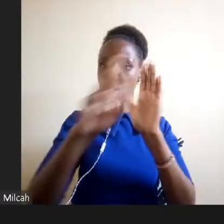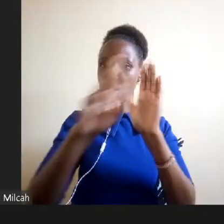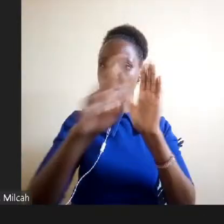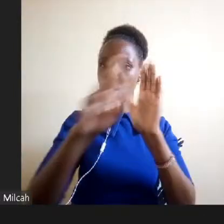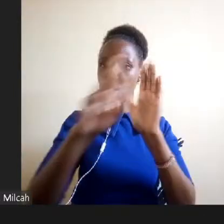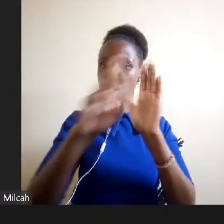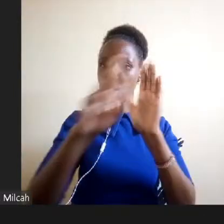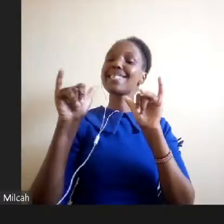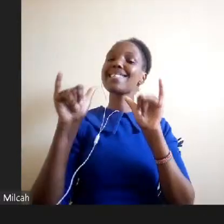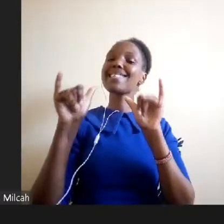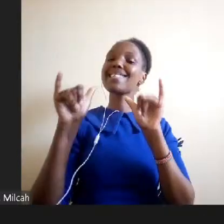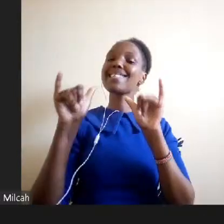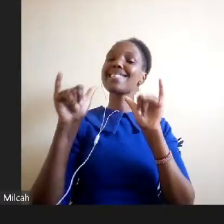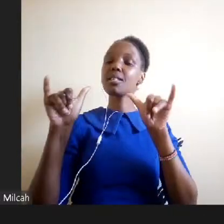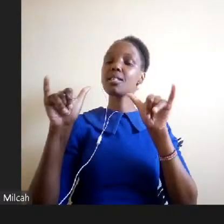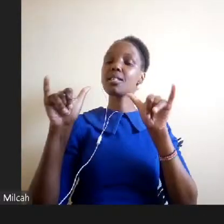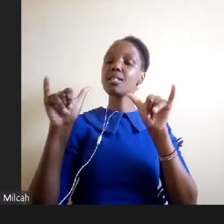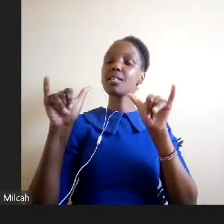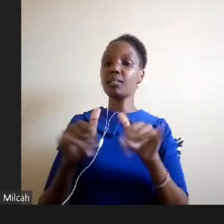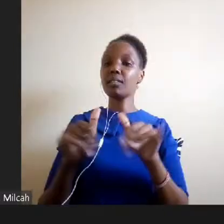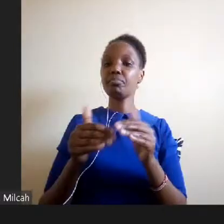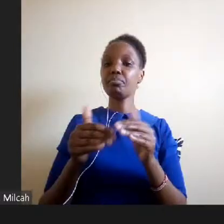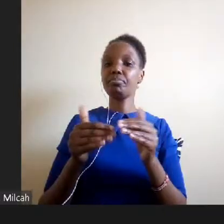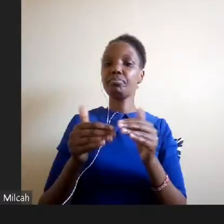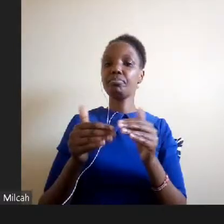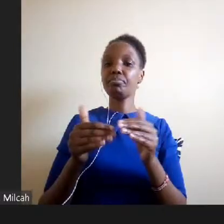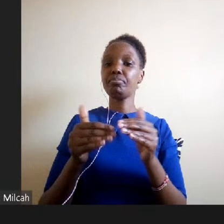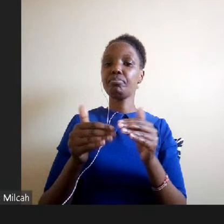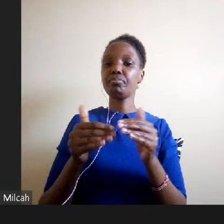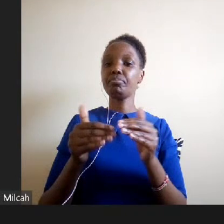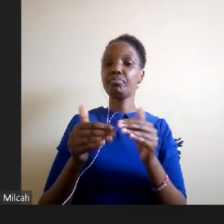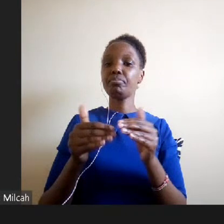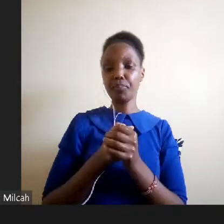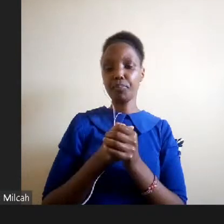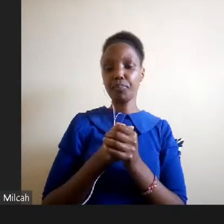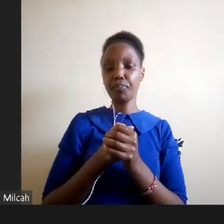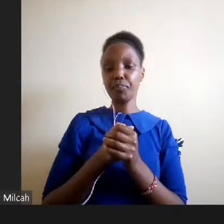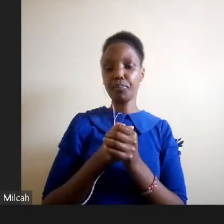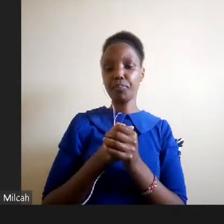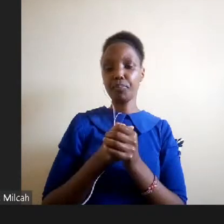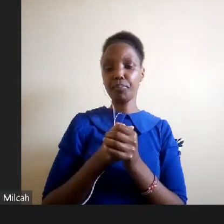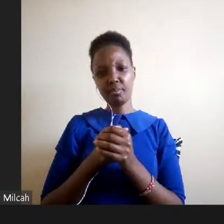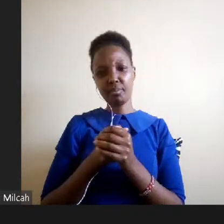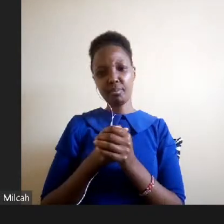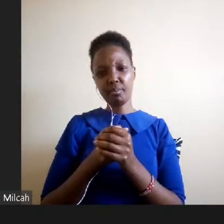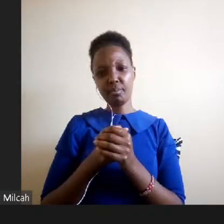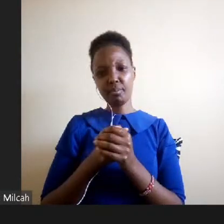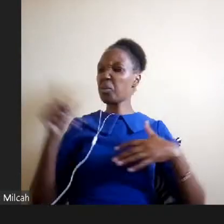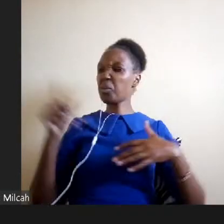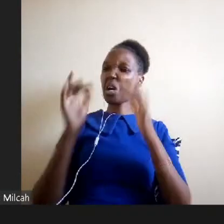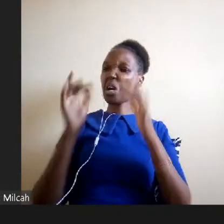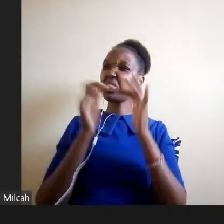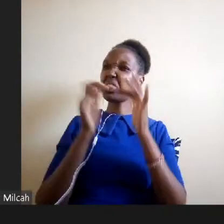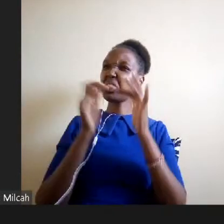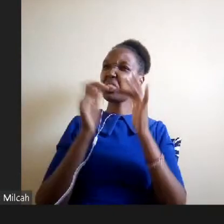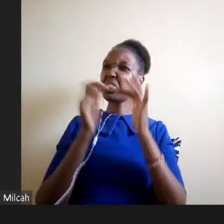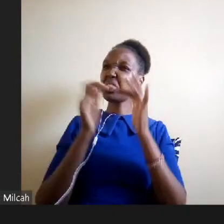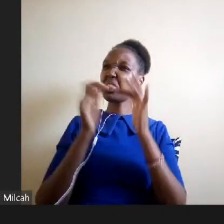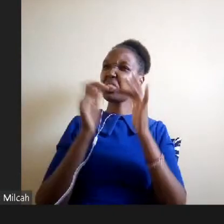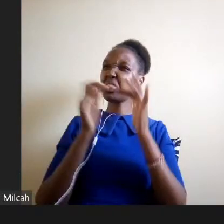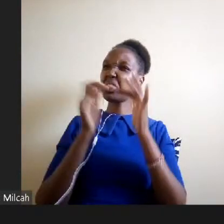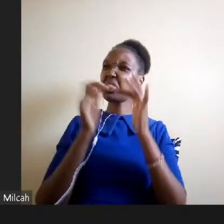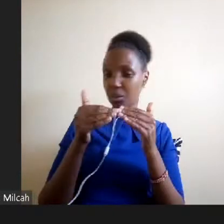different people online, and remember there's a whole ecosystem of people who have access to your children, who will give